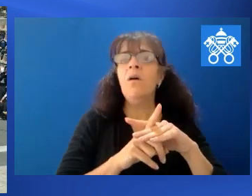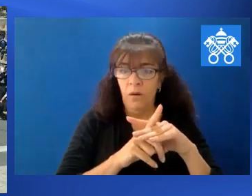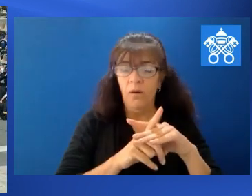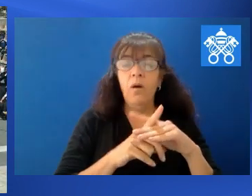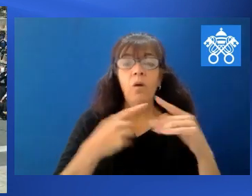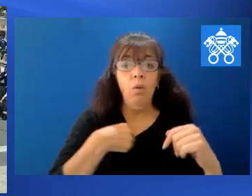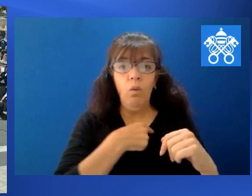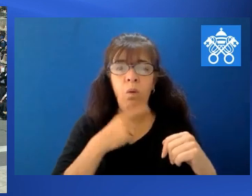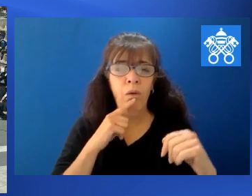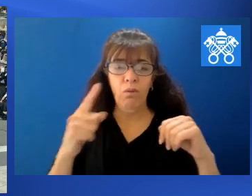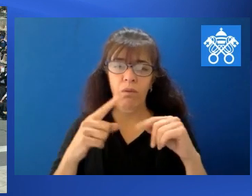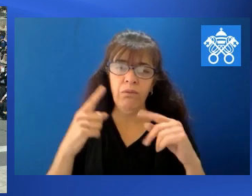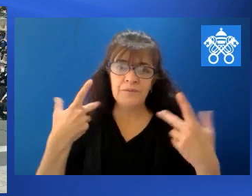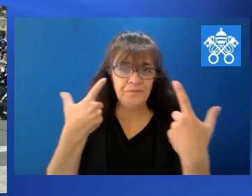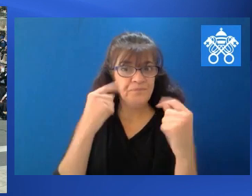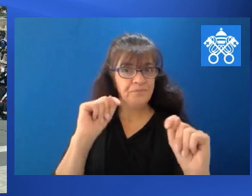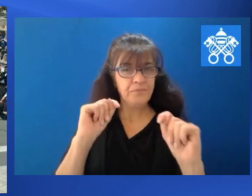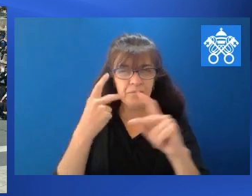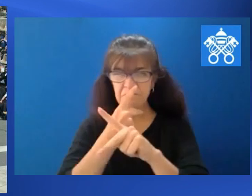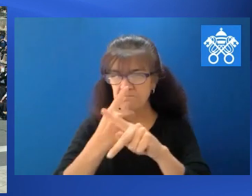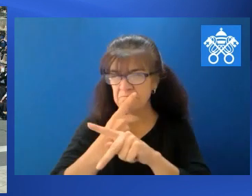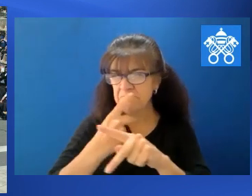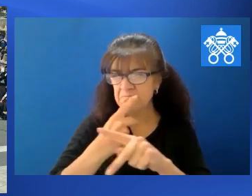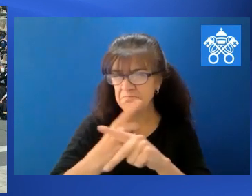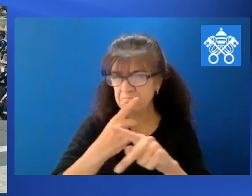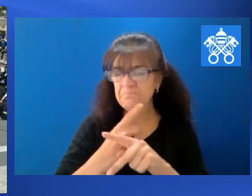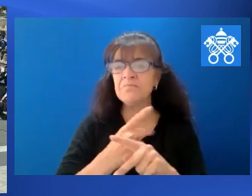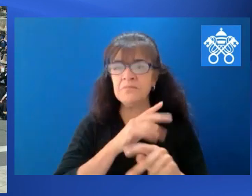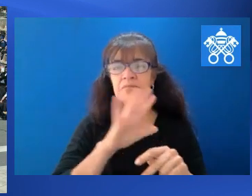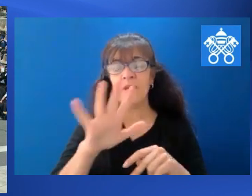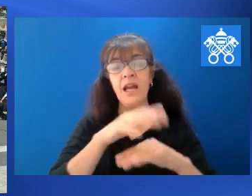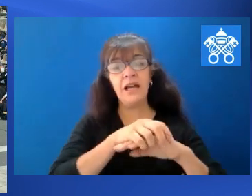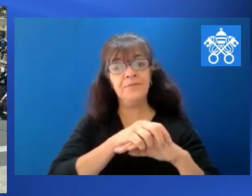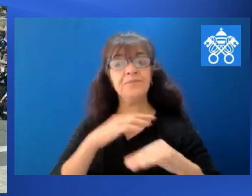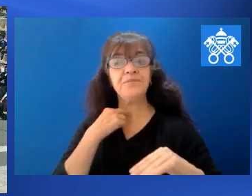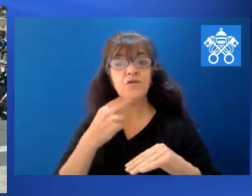And we apologize also because earlier we had some technical difficulties and now we have